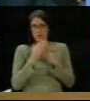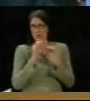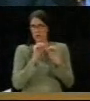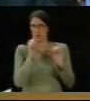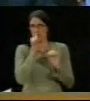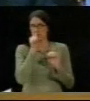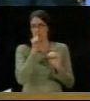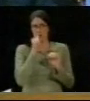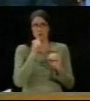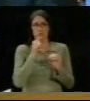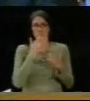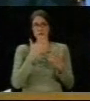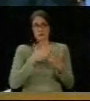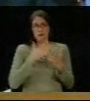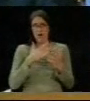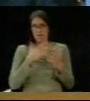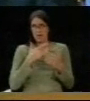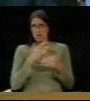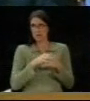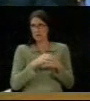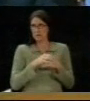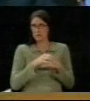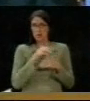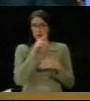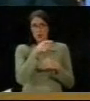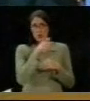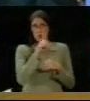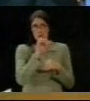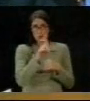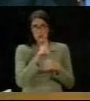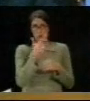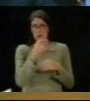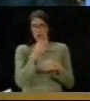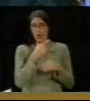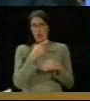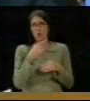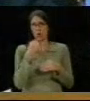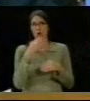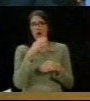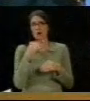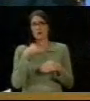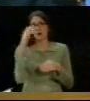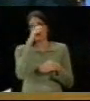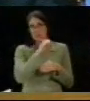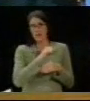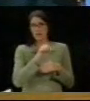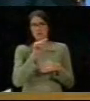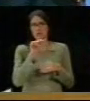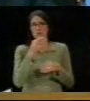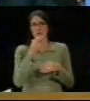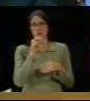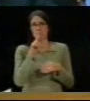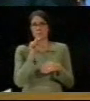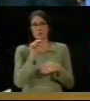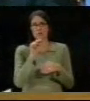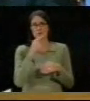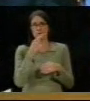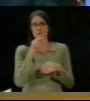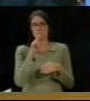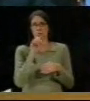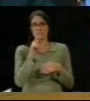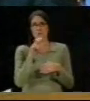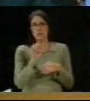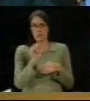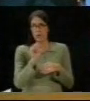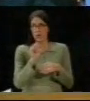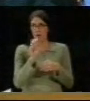my feelings on that. You did go, and I guess, to Thorn Grove Church, and I must say that you answered